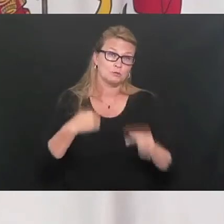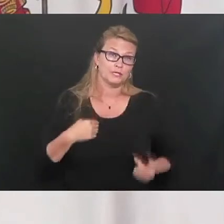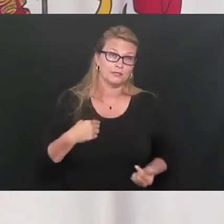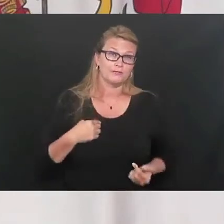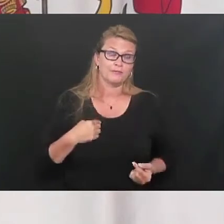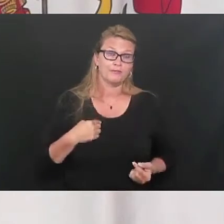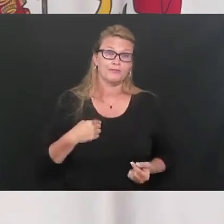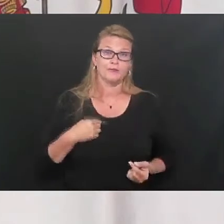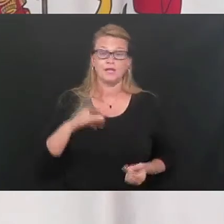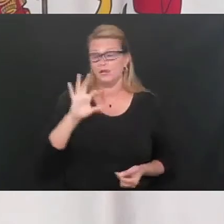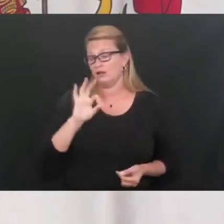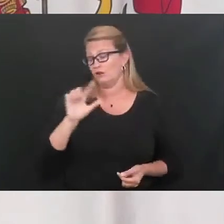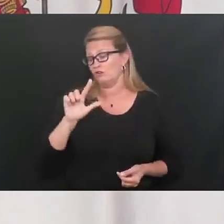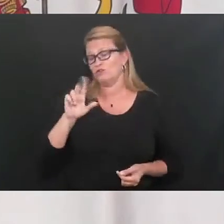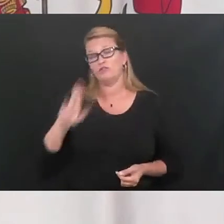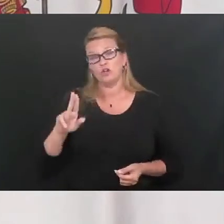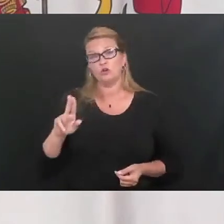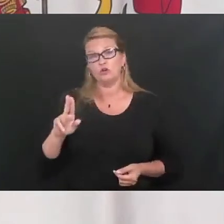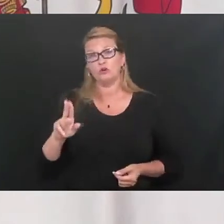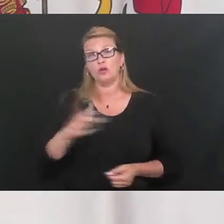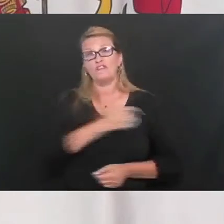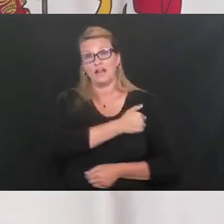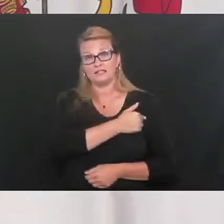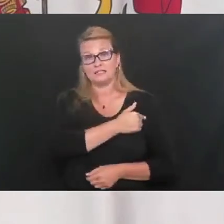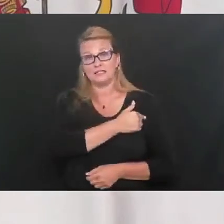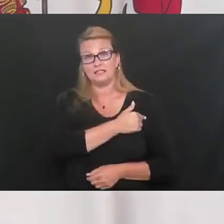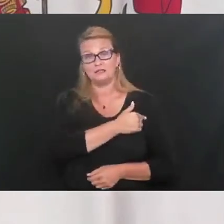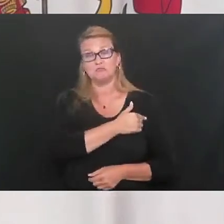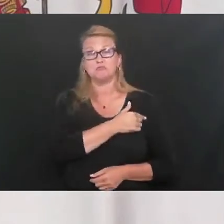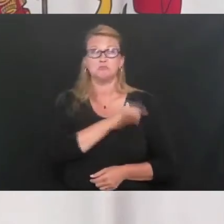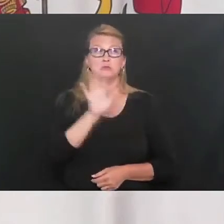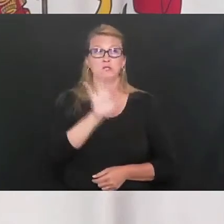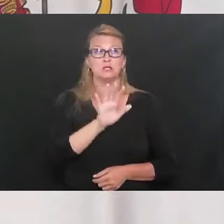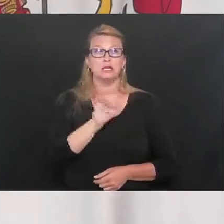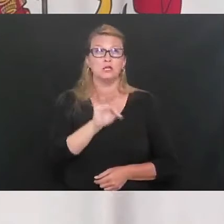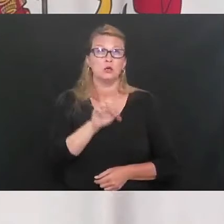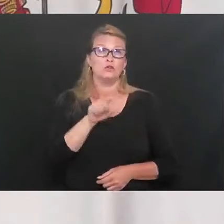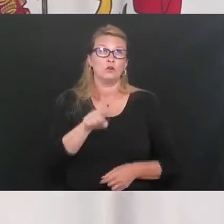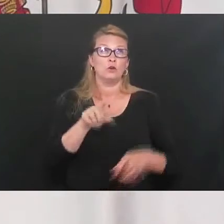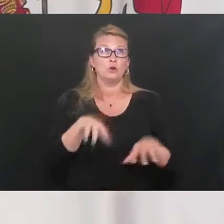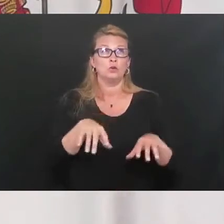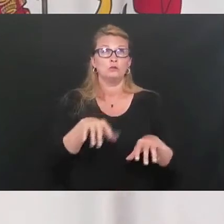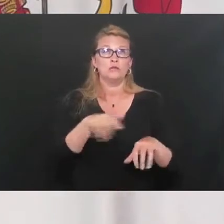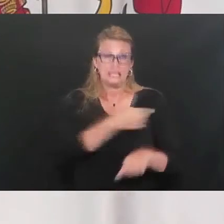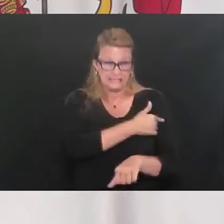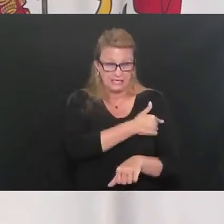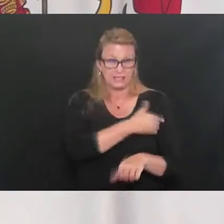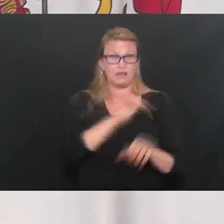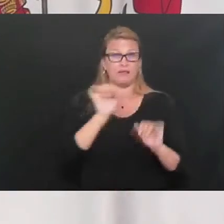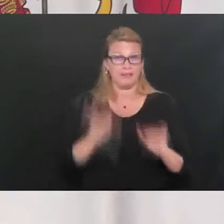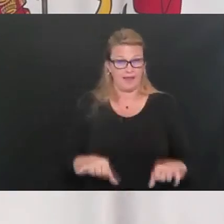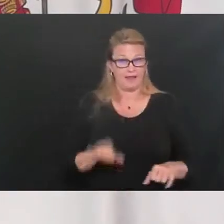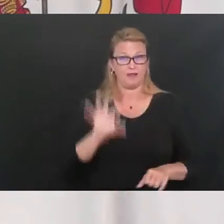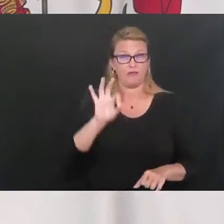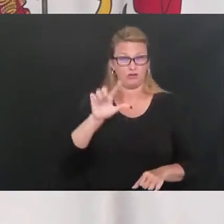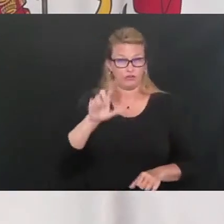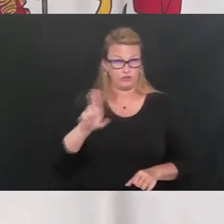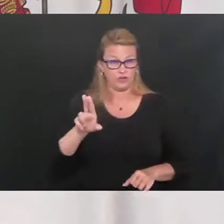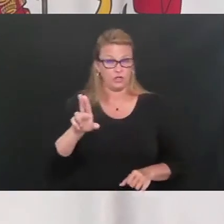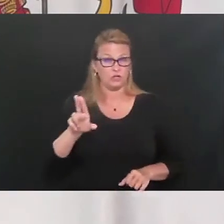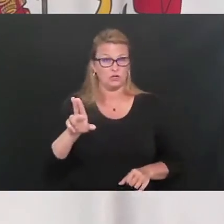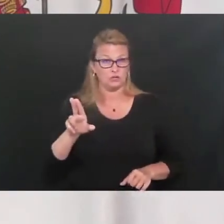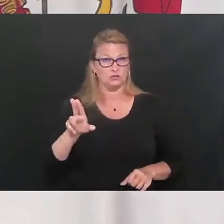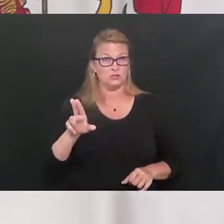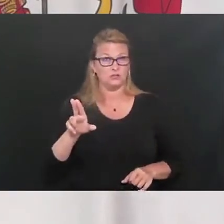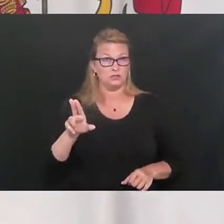The flu vaccine, probably the normal flu vaccine, if you take that shot and everything, and we've all gotten in